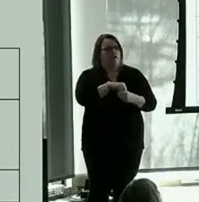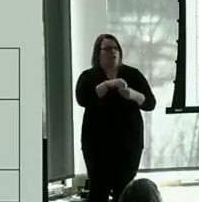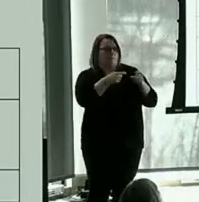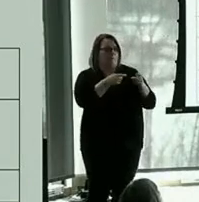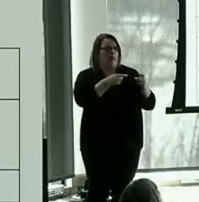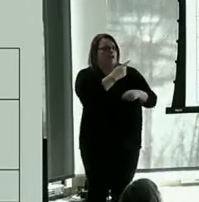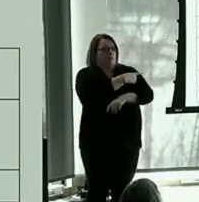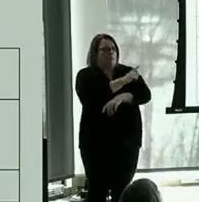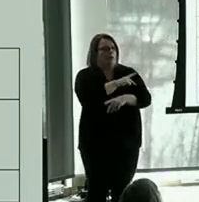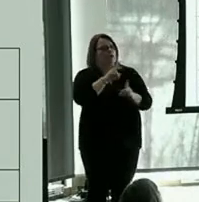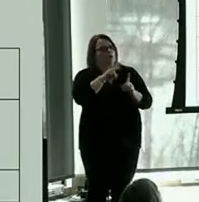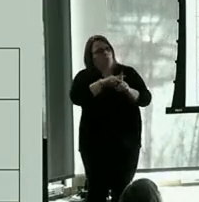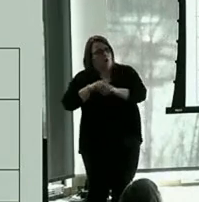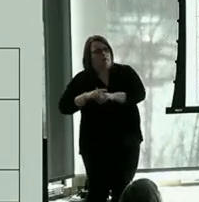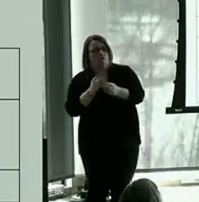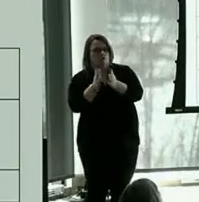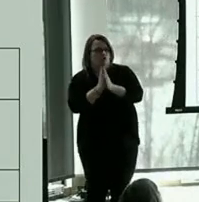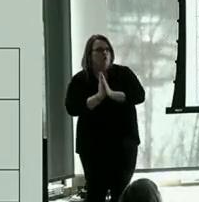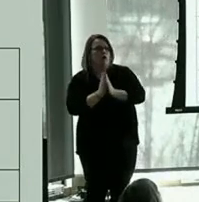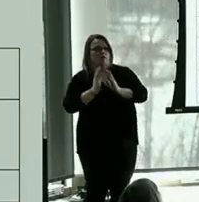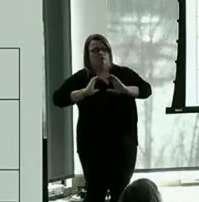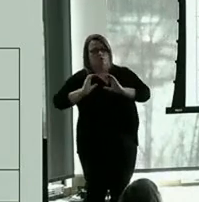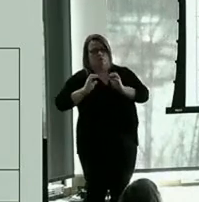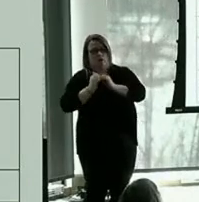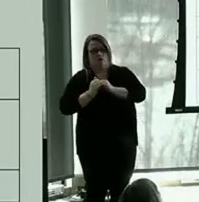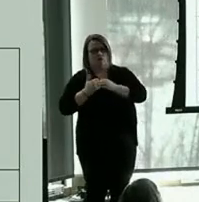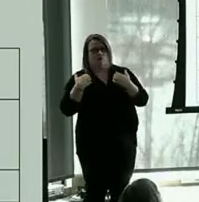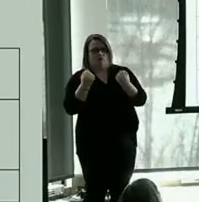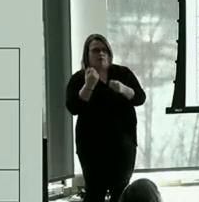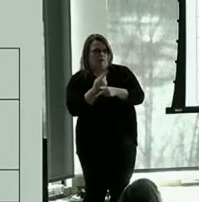and requests and communication with healthcare partners.